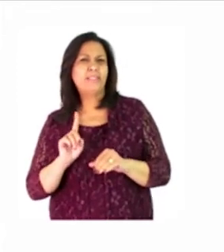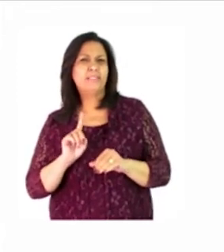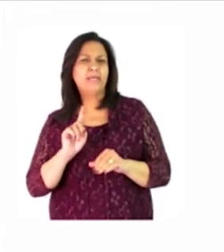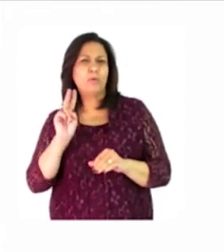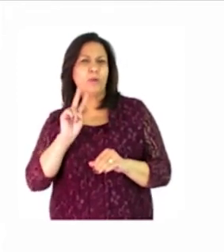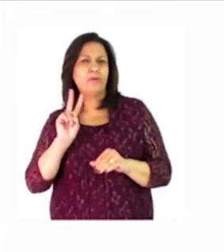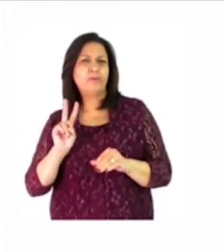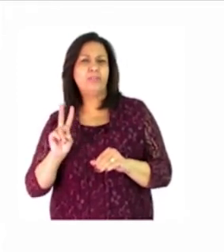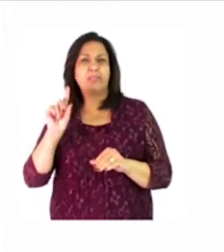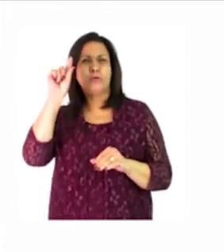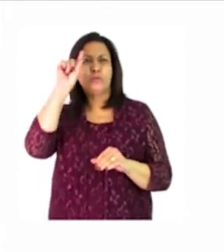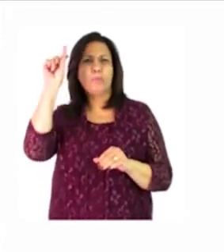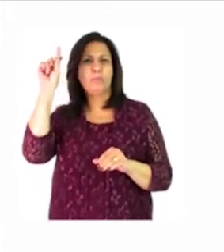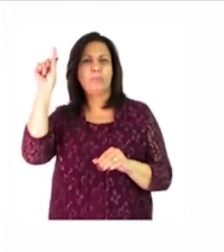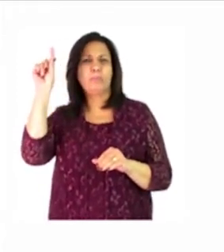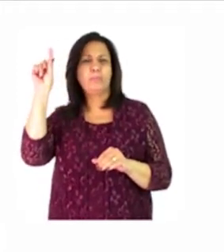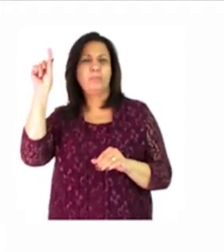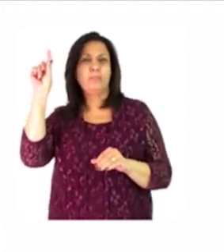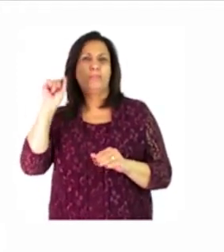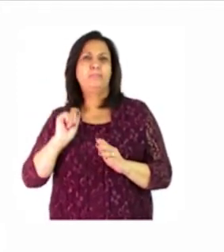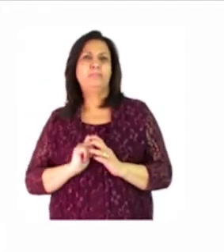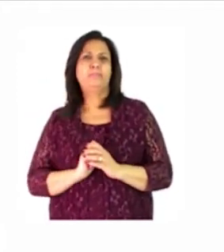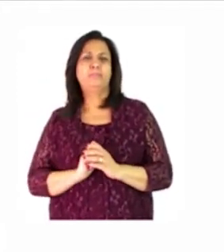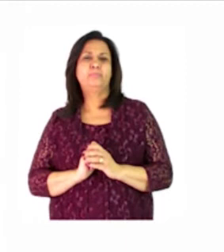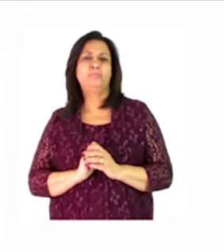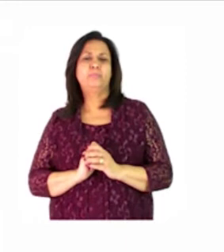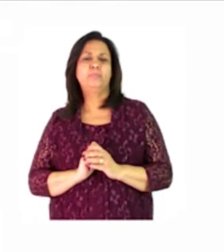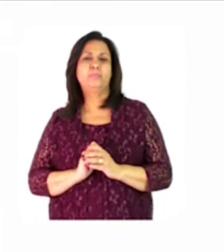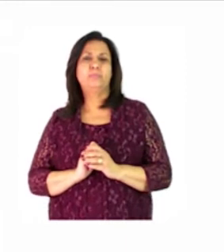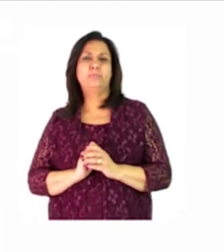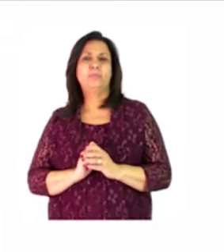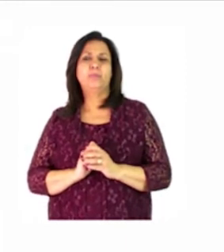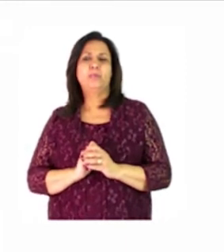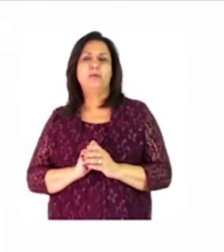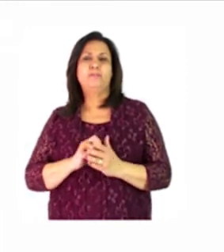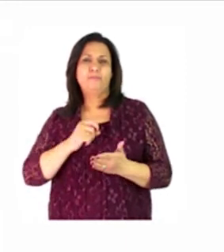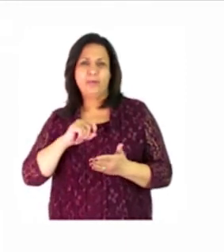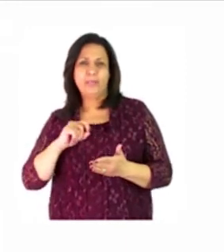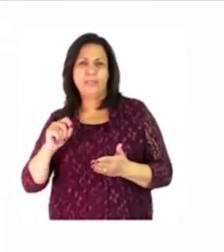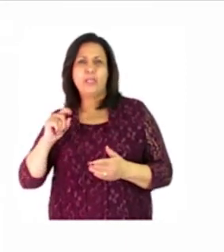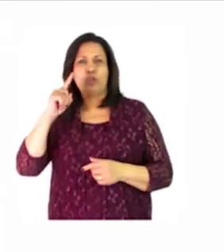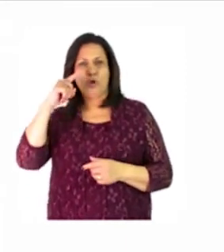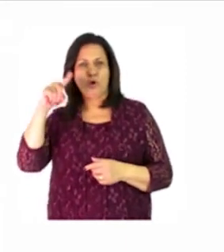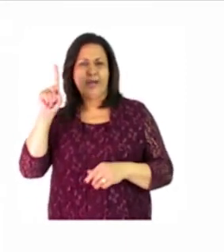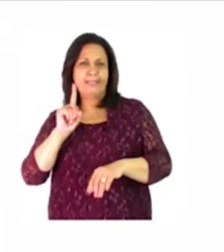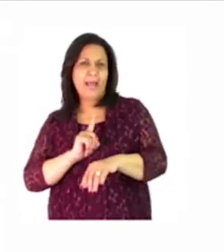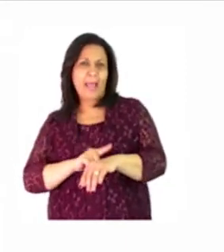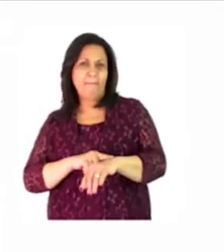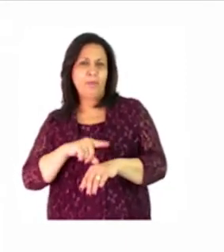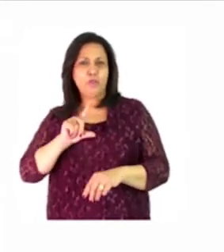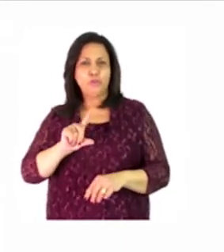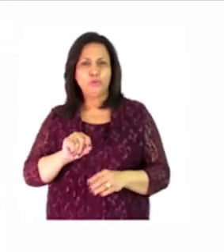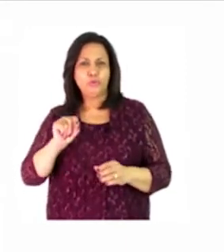on top of page 10 says, fill in the correct time and choose from